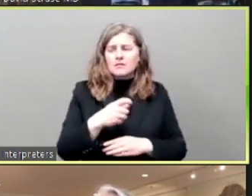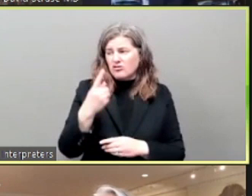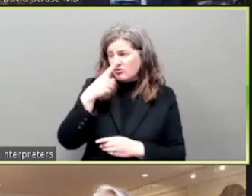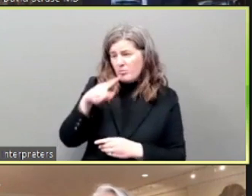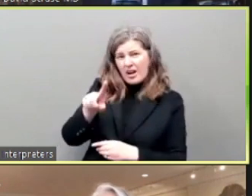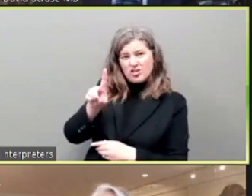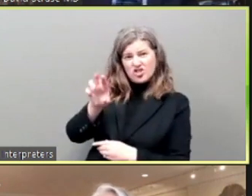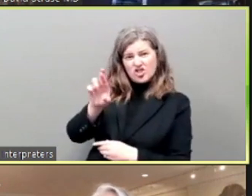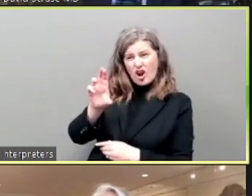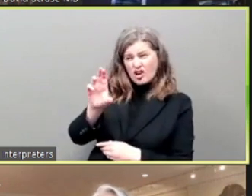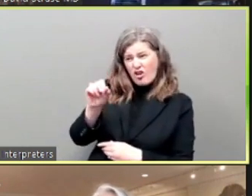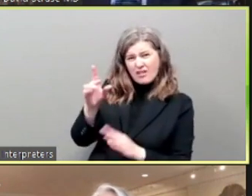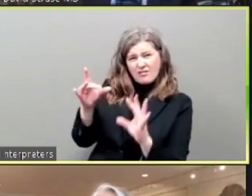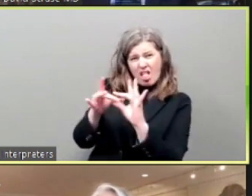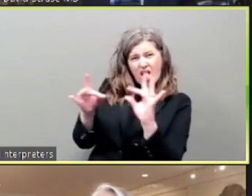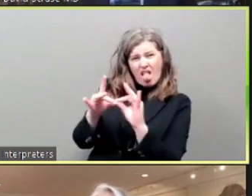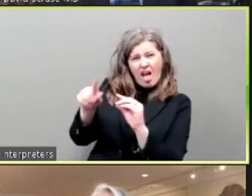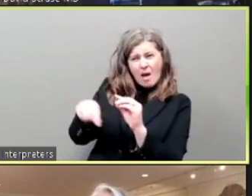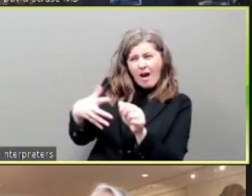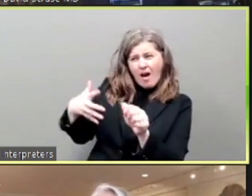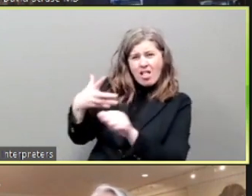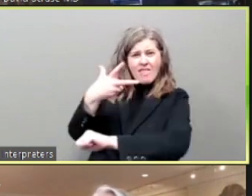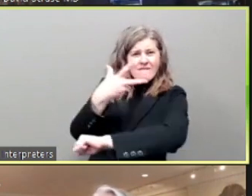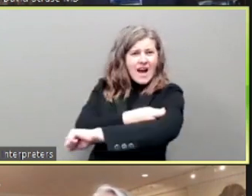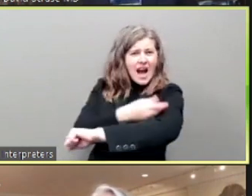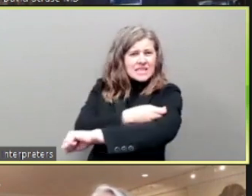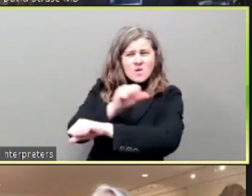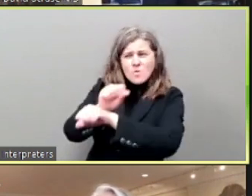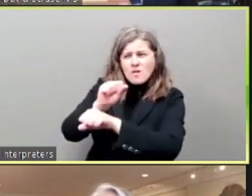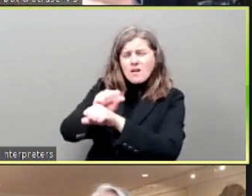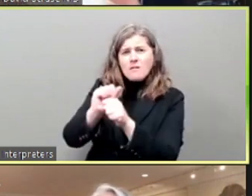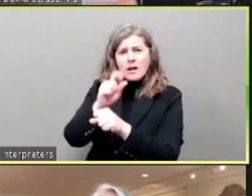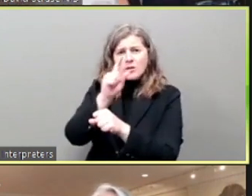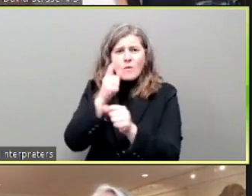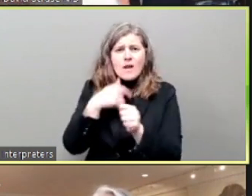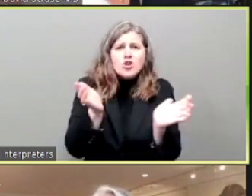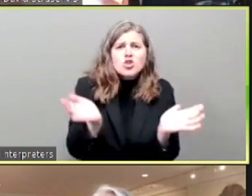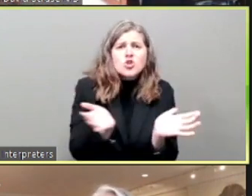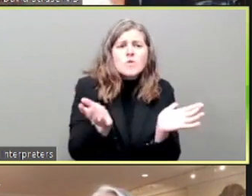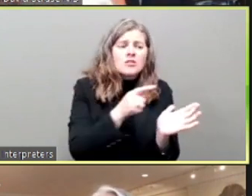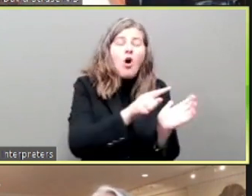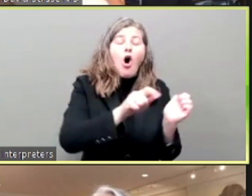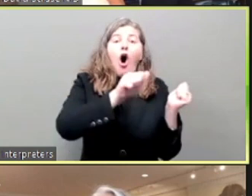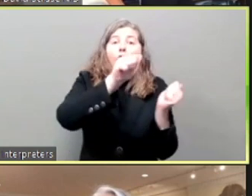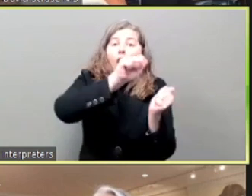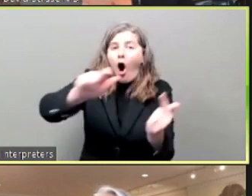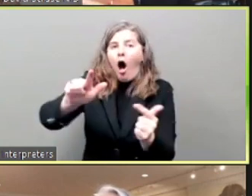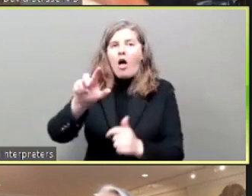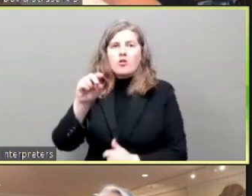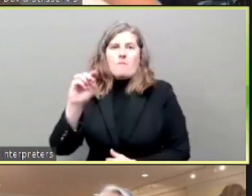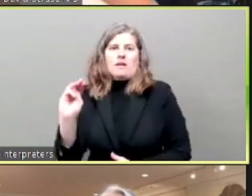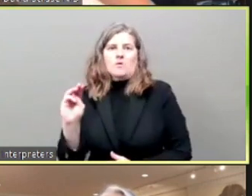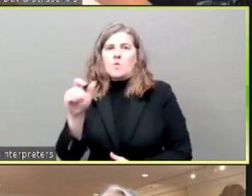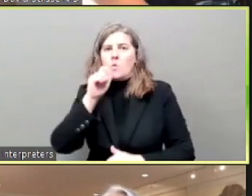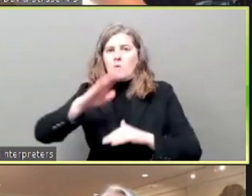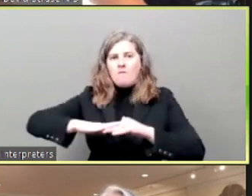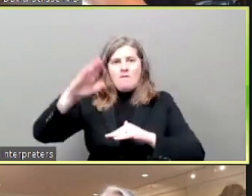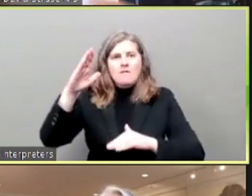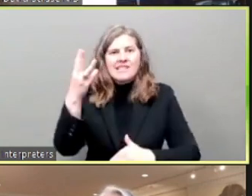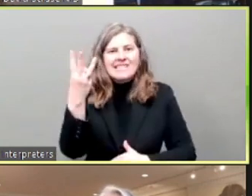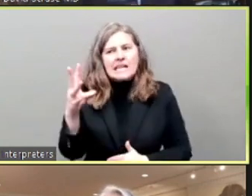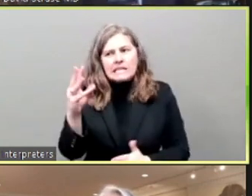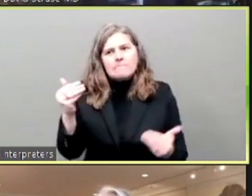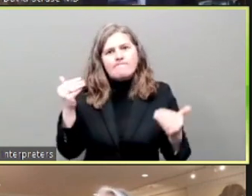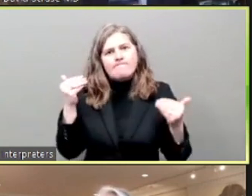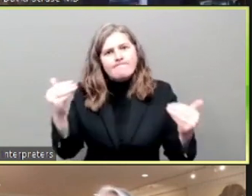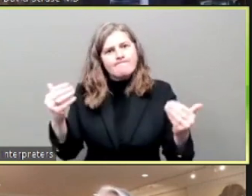us an update about our vaccine work and make sure that we're encouraging every New Mexican who is yet to get vaccinated